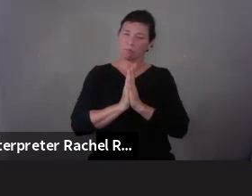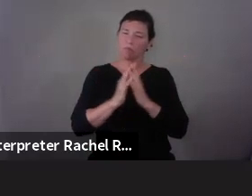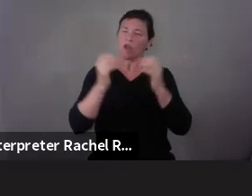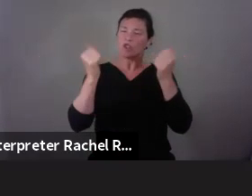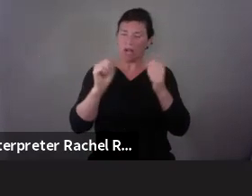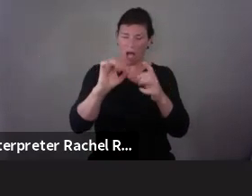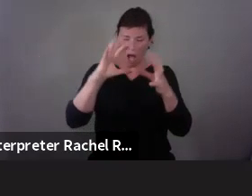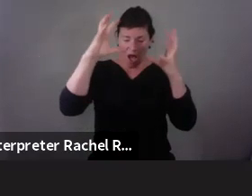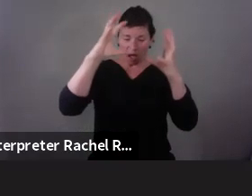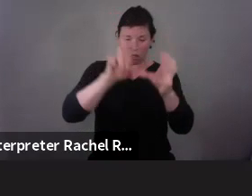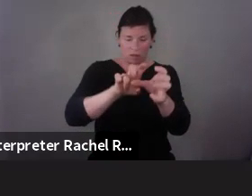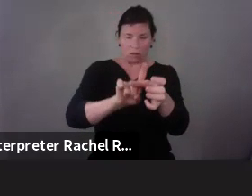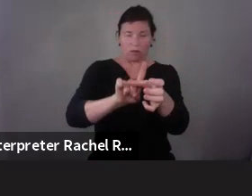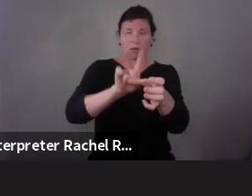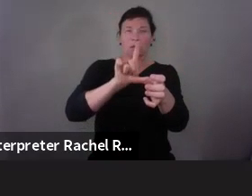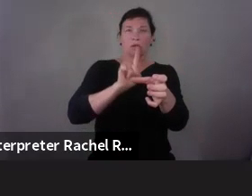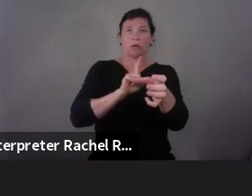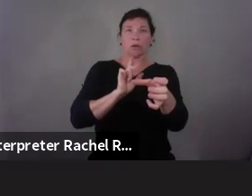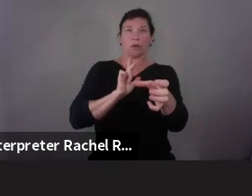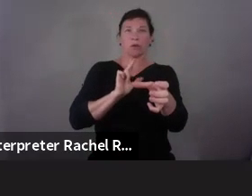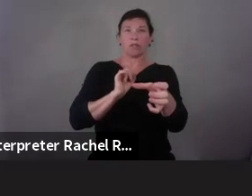like 3 seconds to say a little prayer,